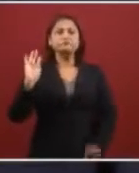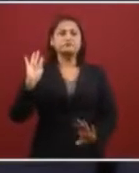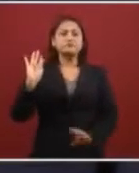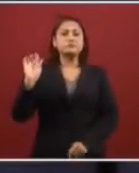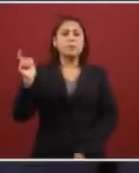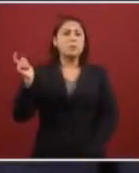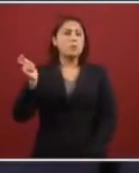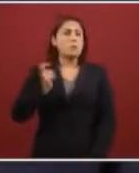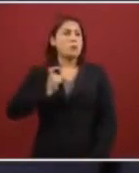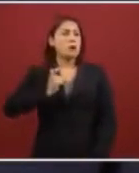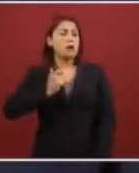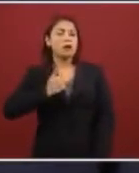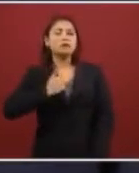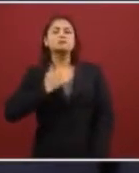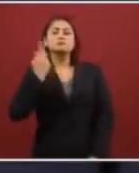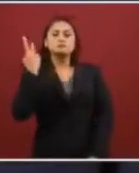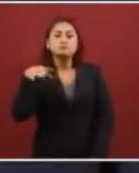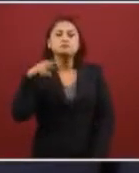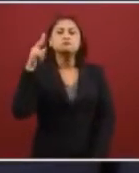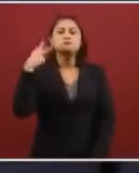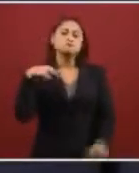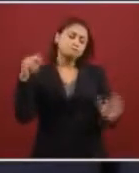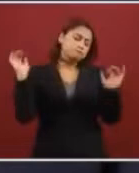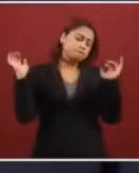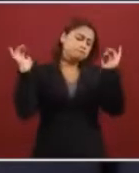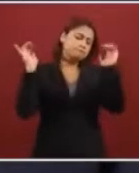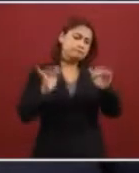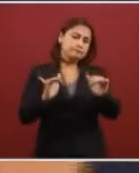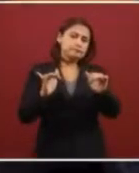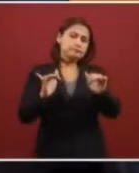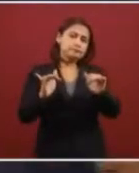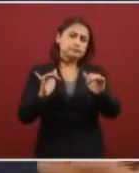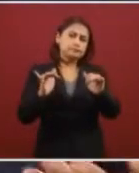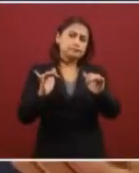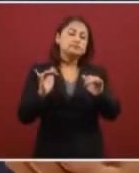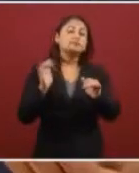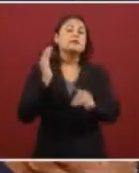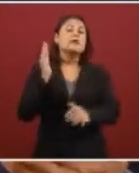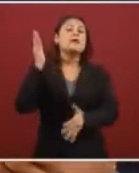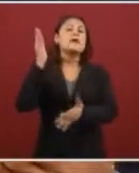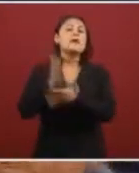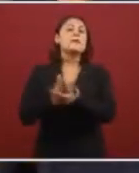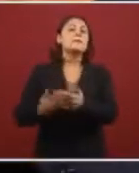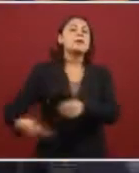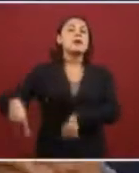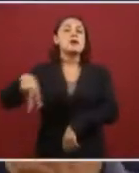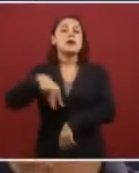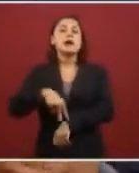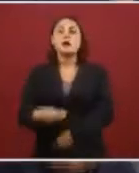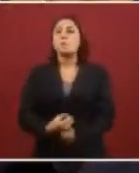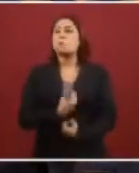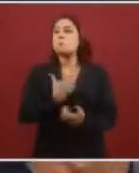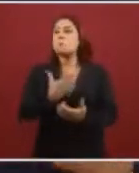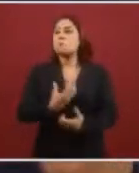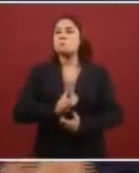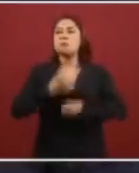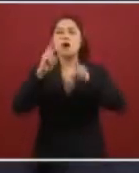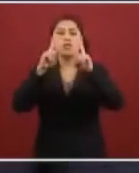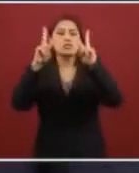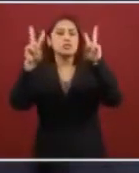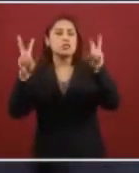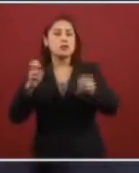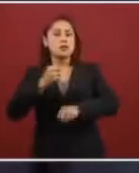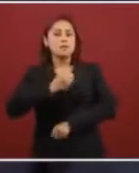With expenses that are paid for. Hablar. To speak. De la justicia, de la of justice